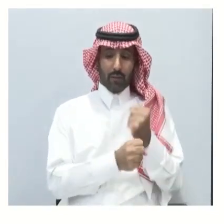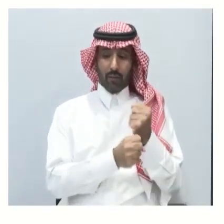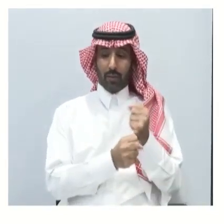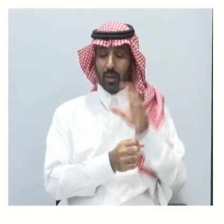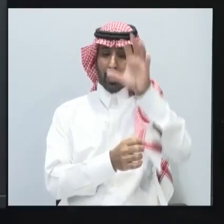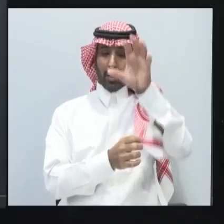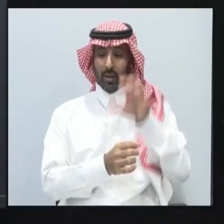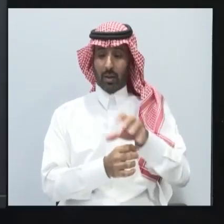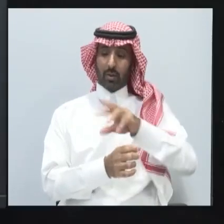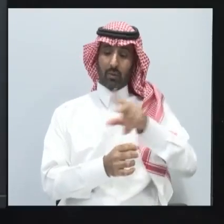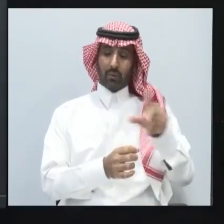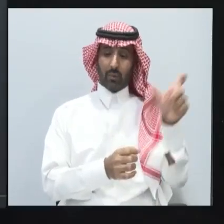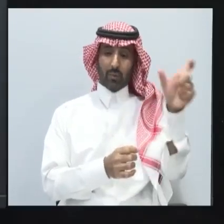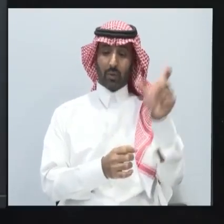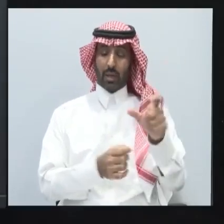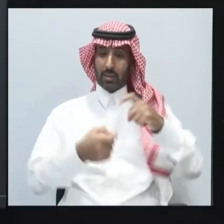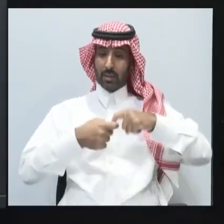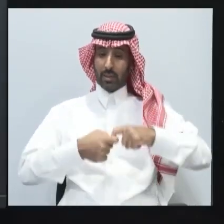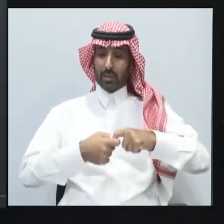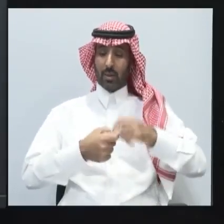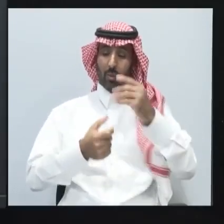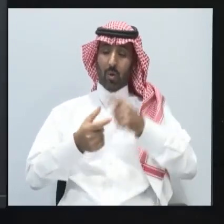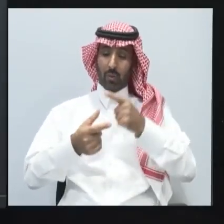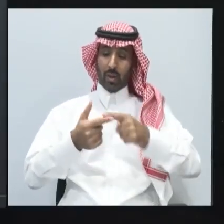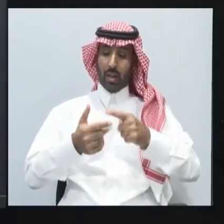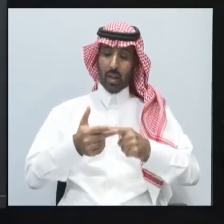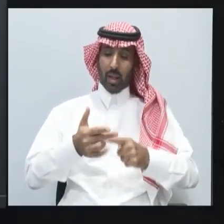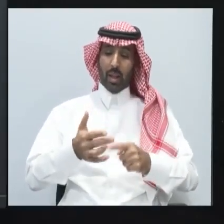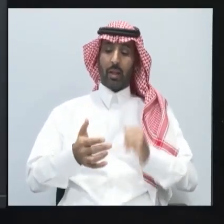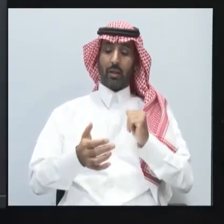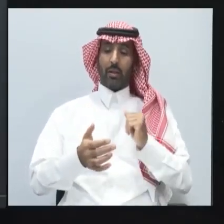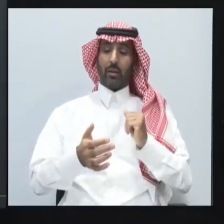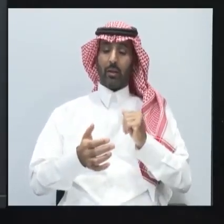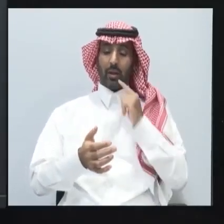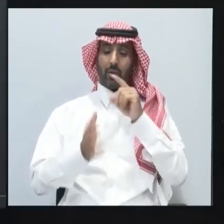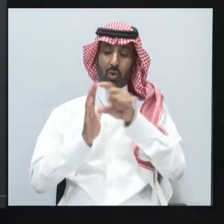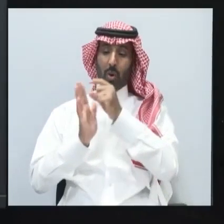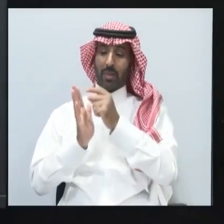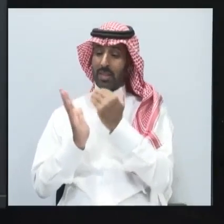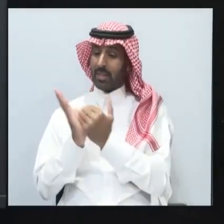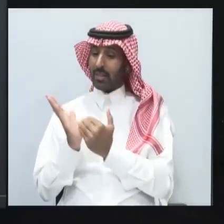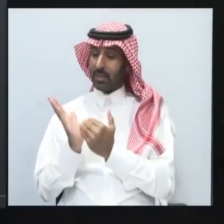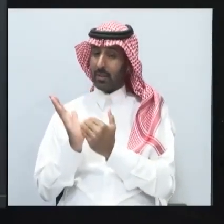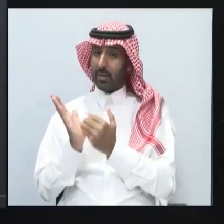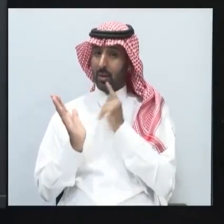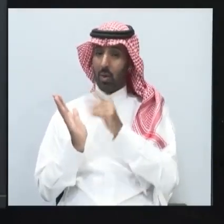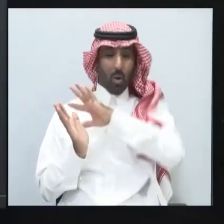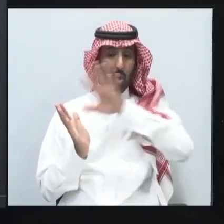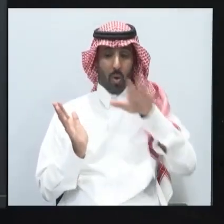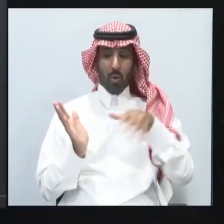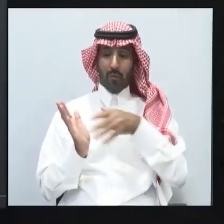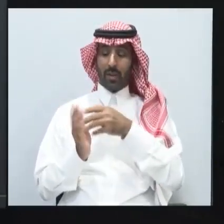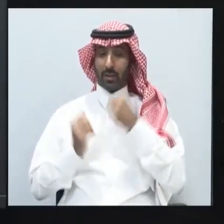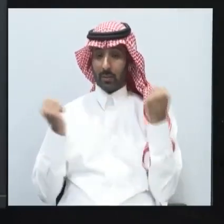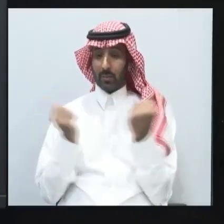spaces with different words that were connectors. We had the timelines, we had the topic sentences. Now all of these